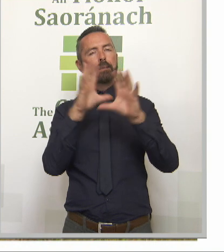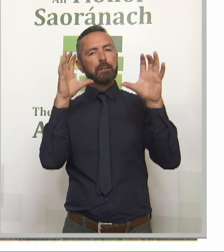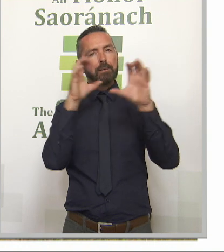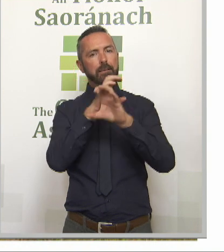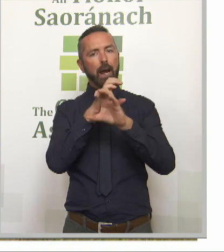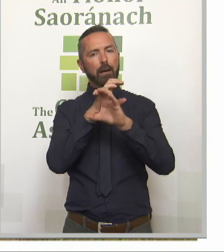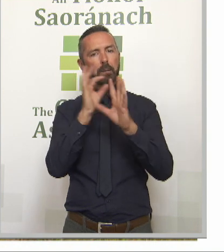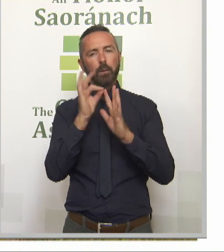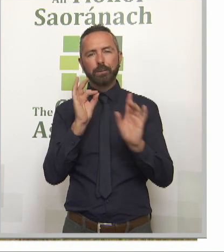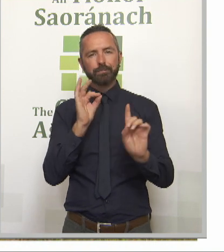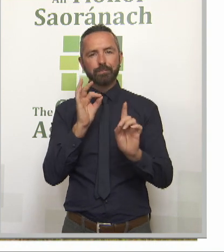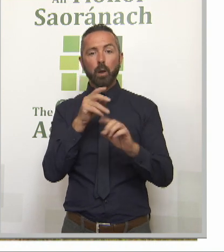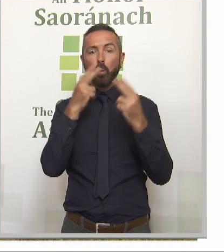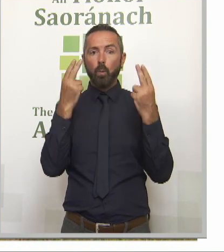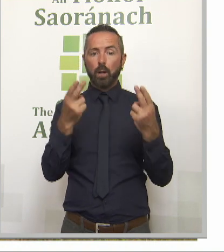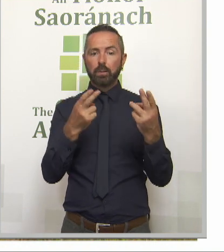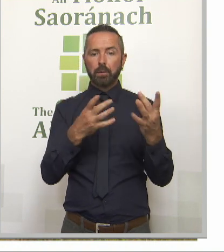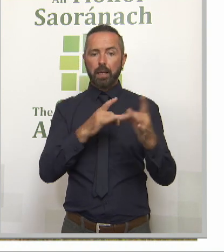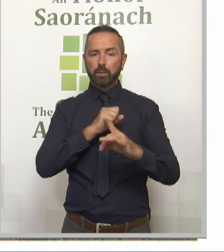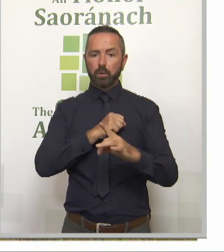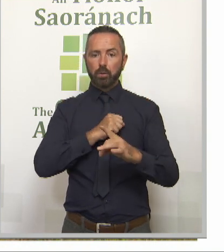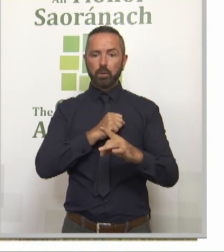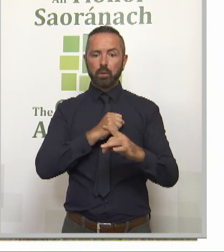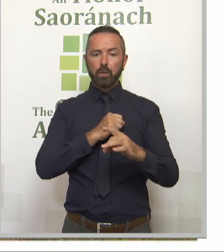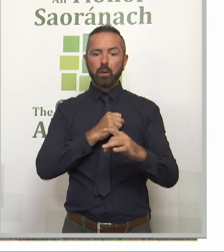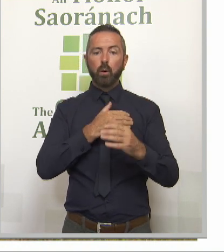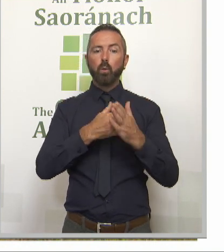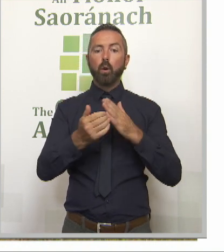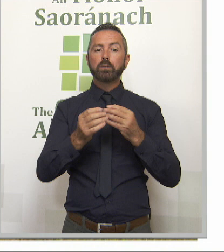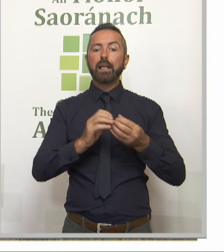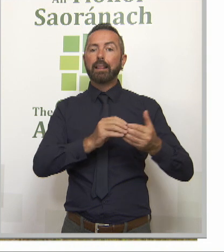emphasize that as well as helping us understand what's causing biodiversity loss